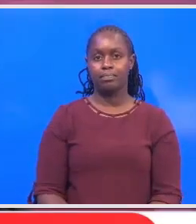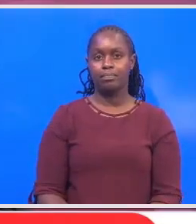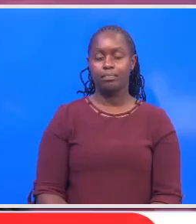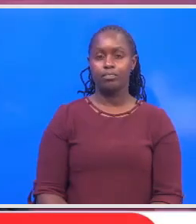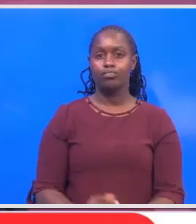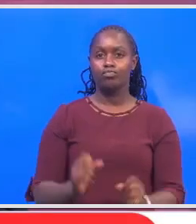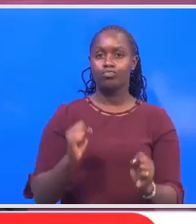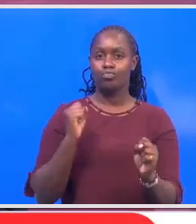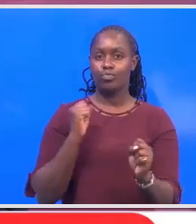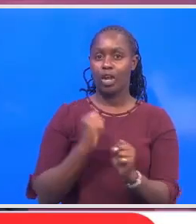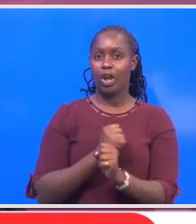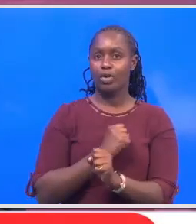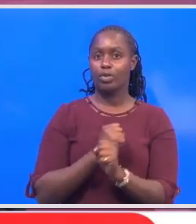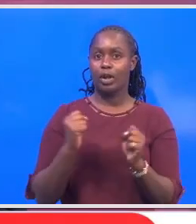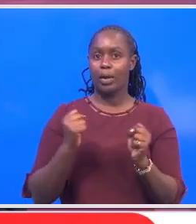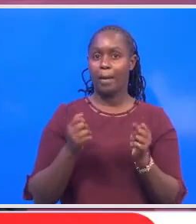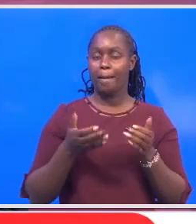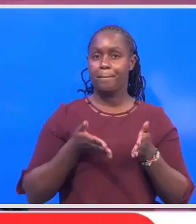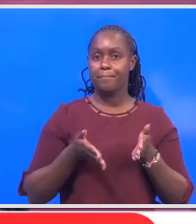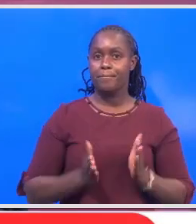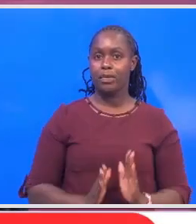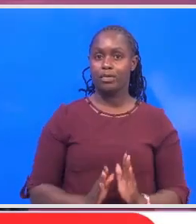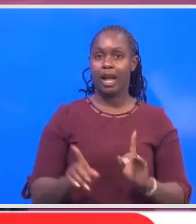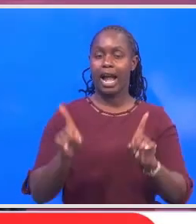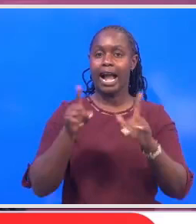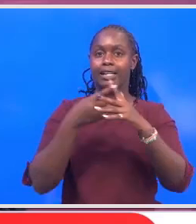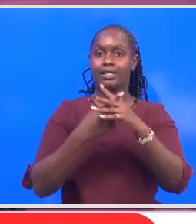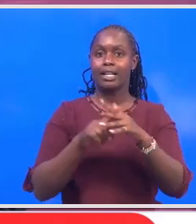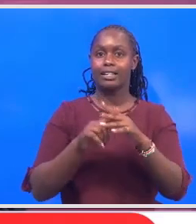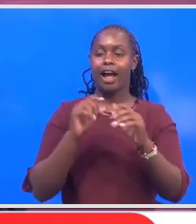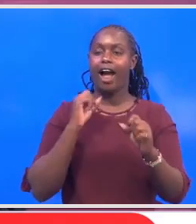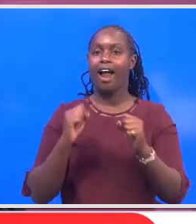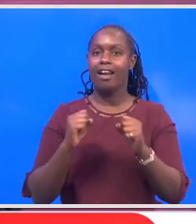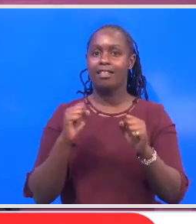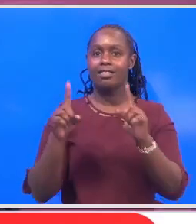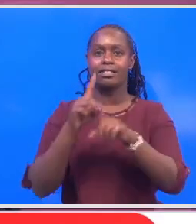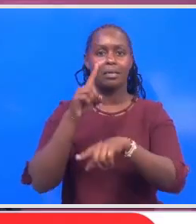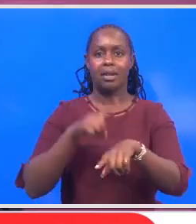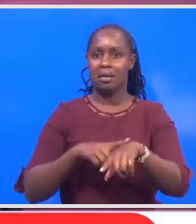cannot be born and run at the same time. Right. So